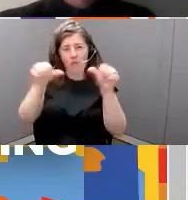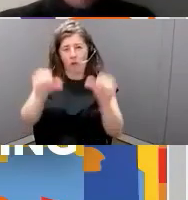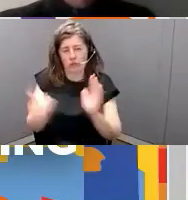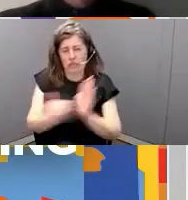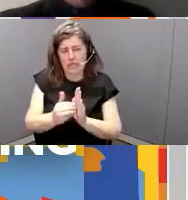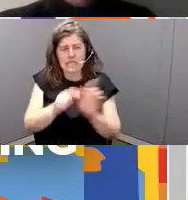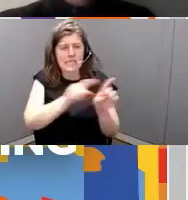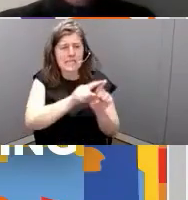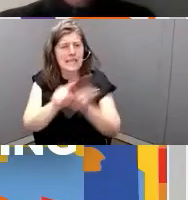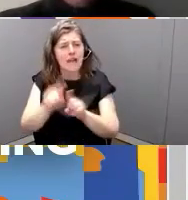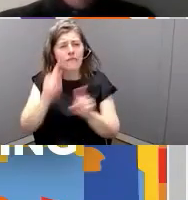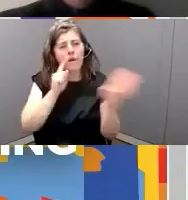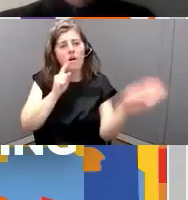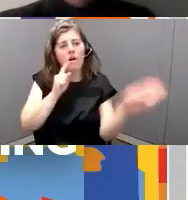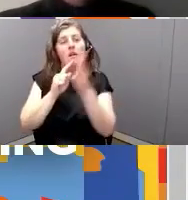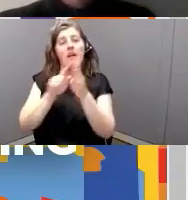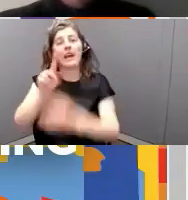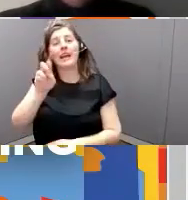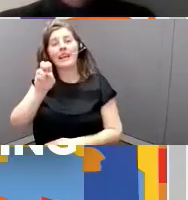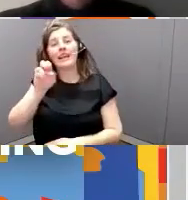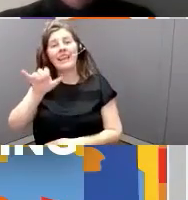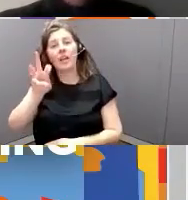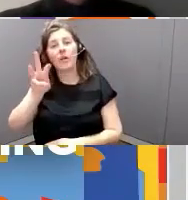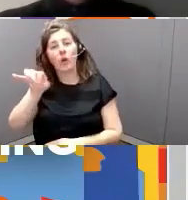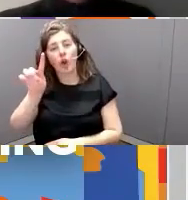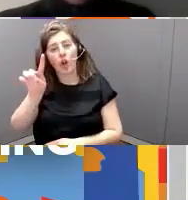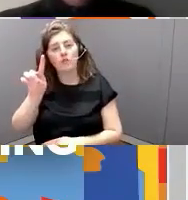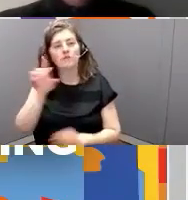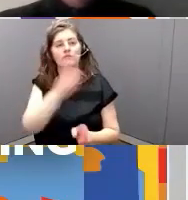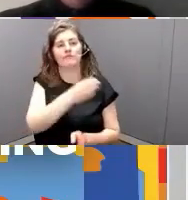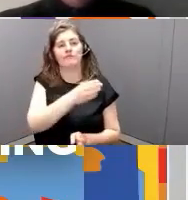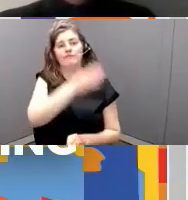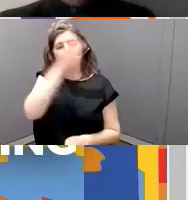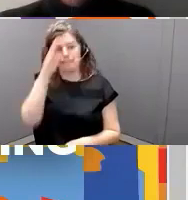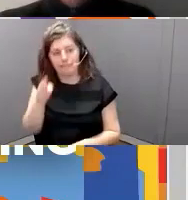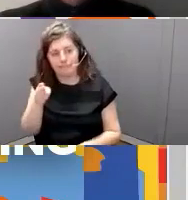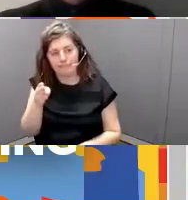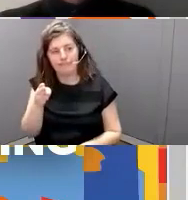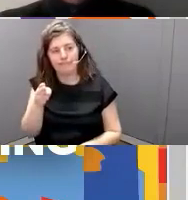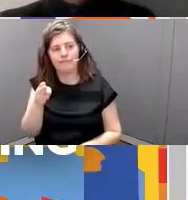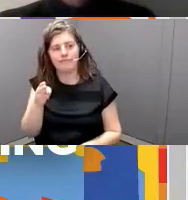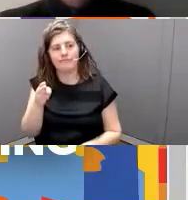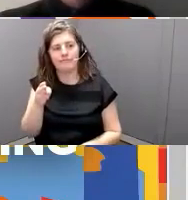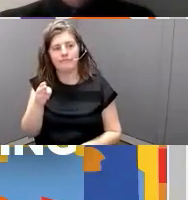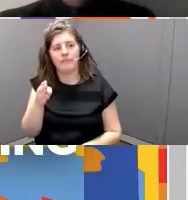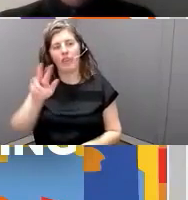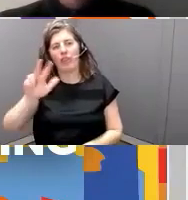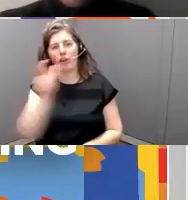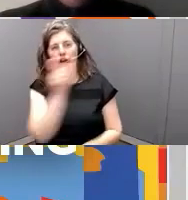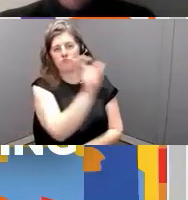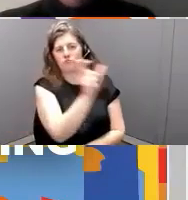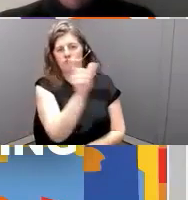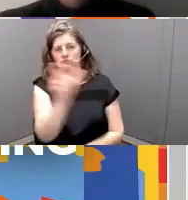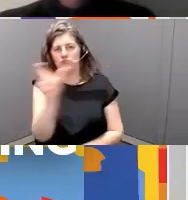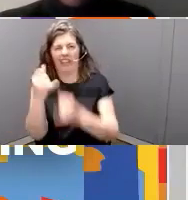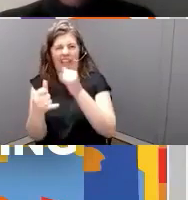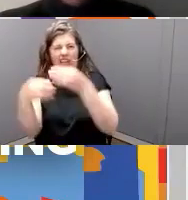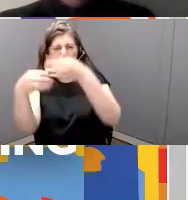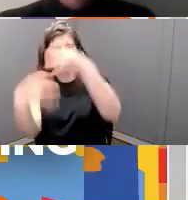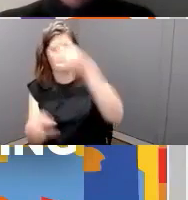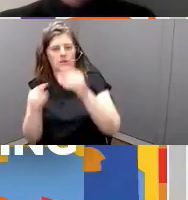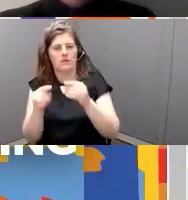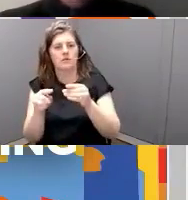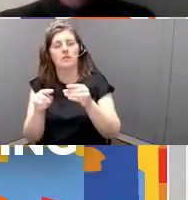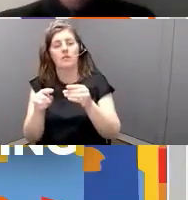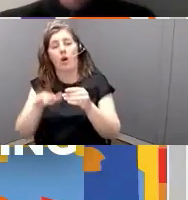for keywords, the next drop down to the right, and same goes with the last drop down all the way to